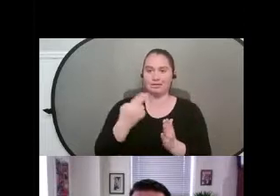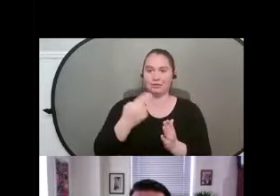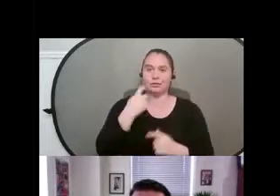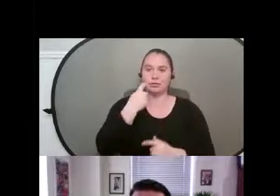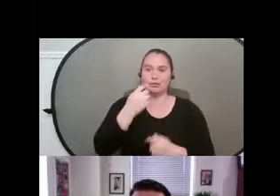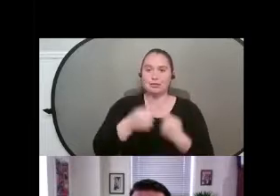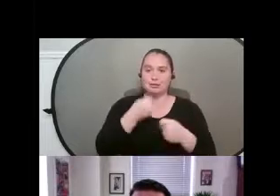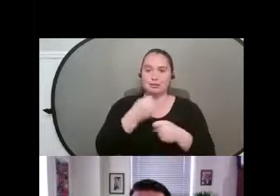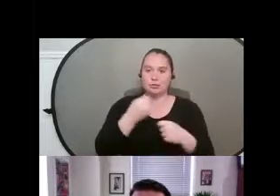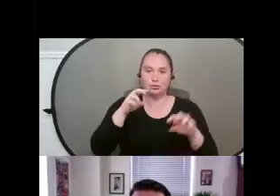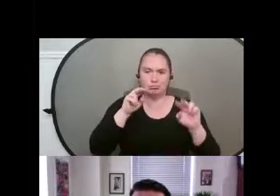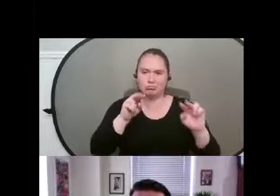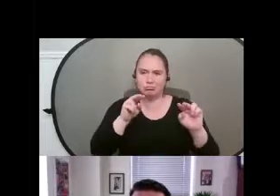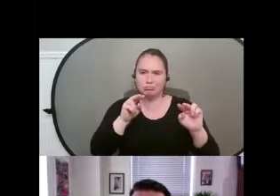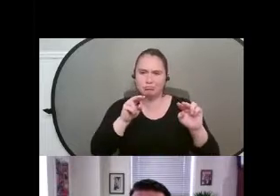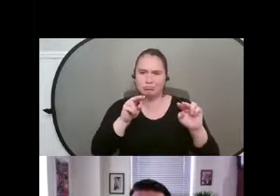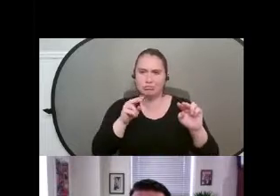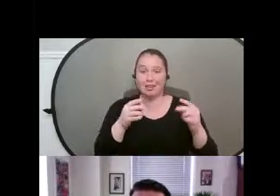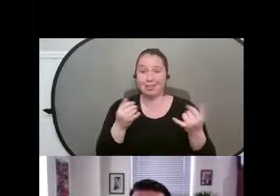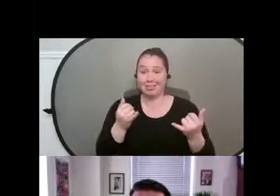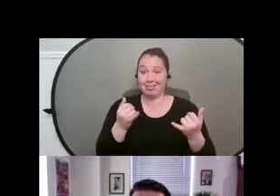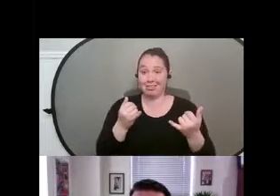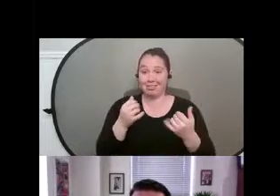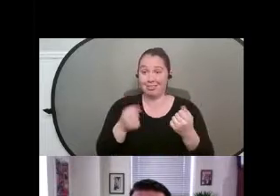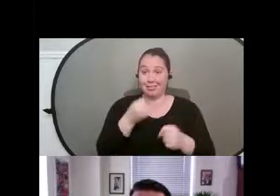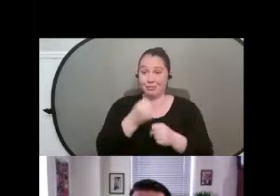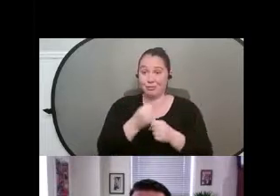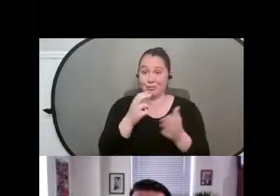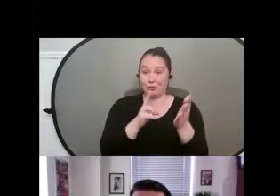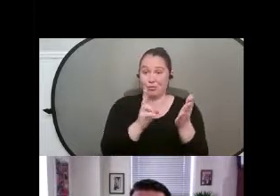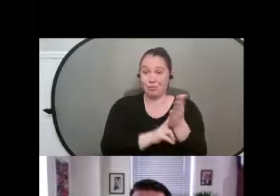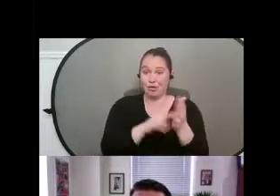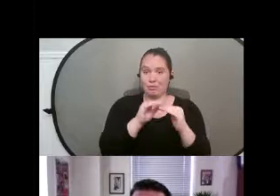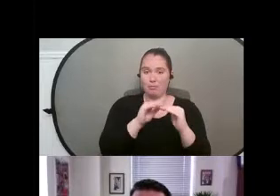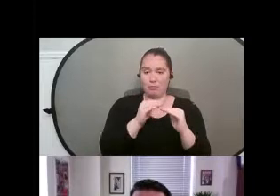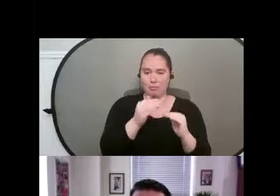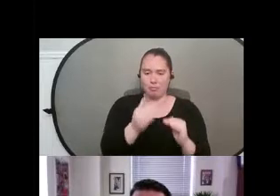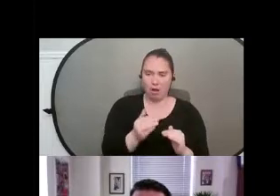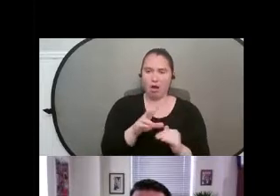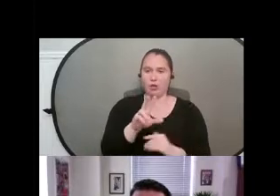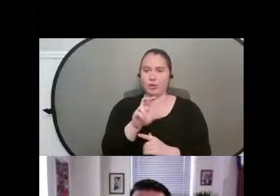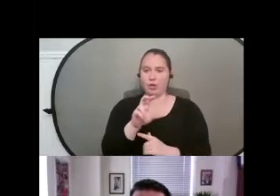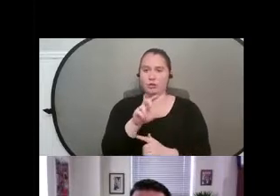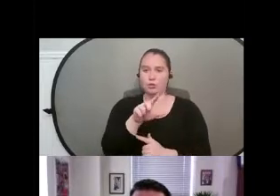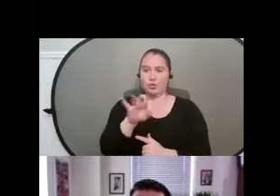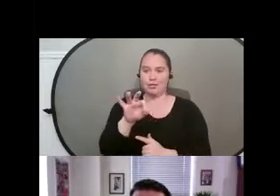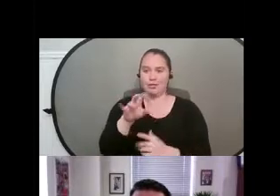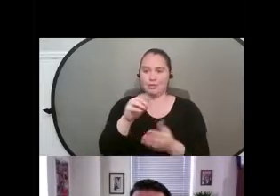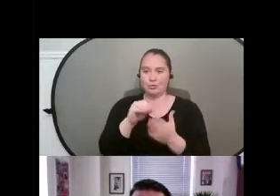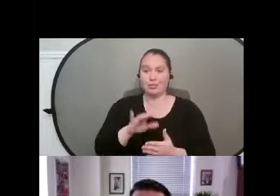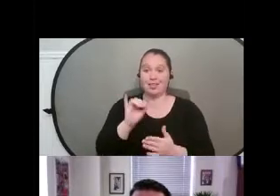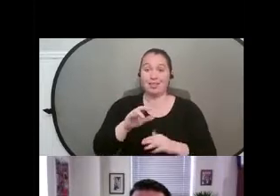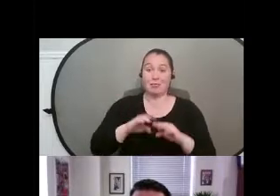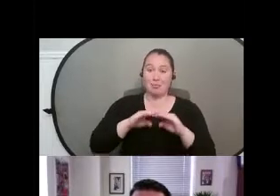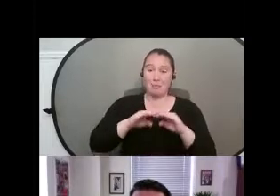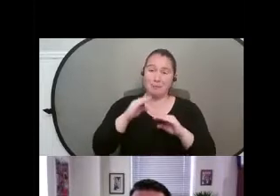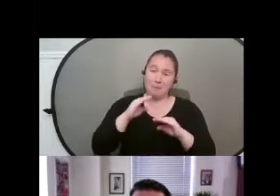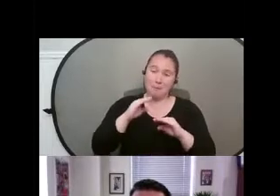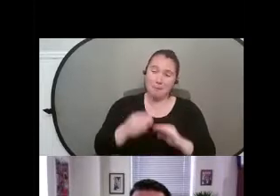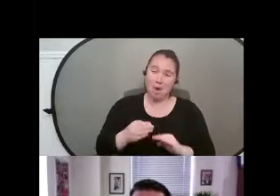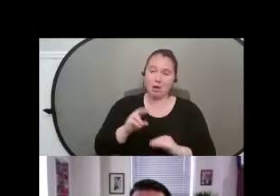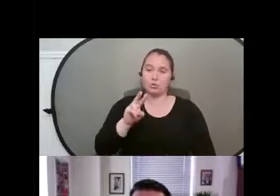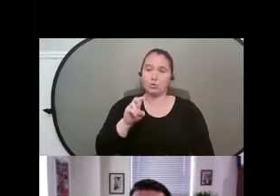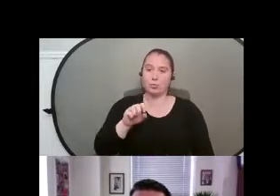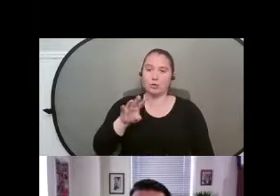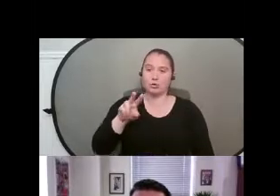notice that this year's enrollment did decline by about 329 students, which was a drop of about